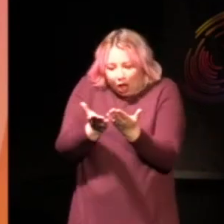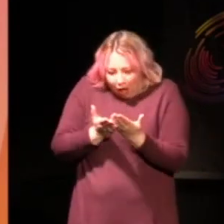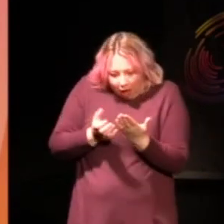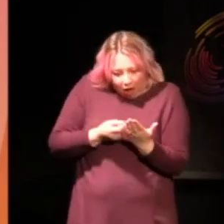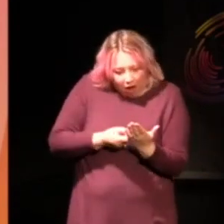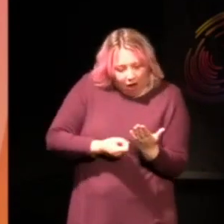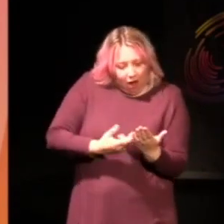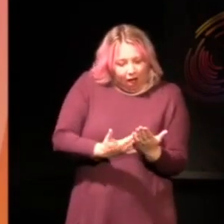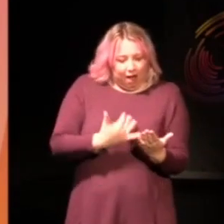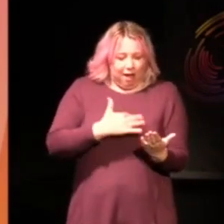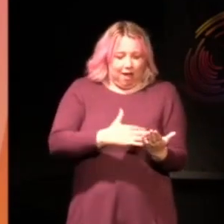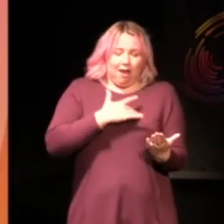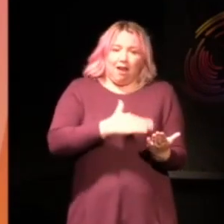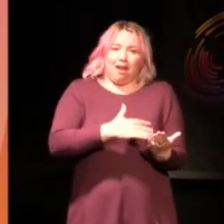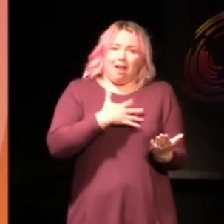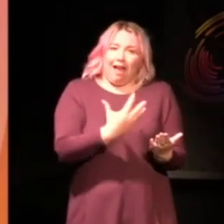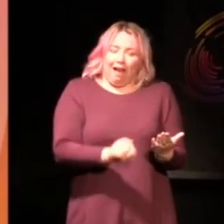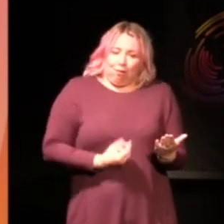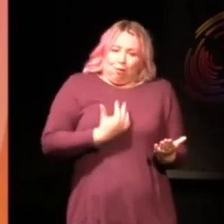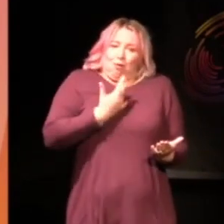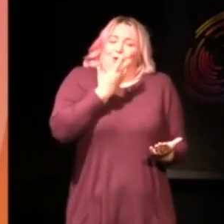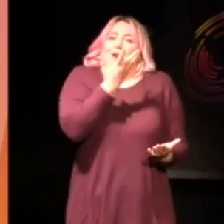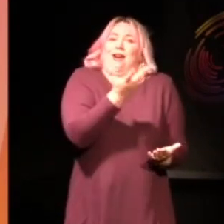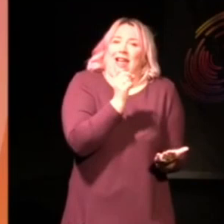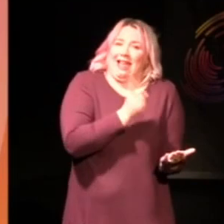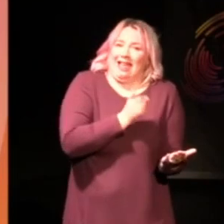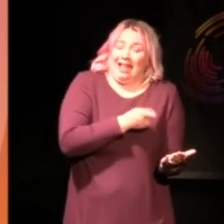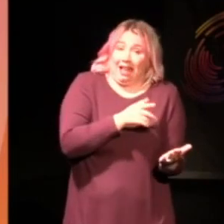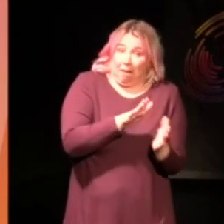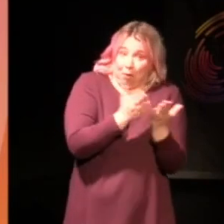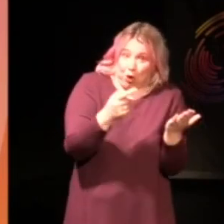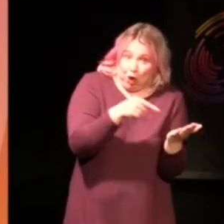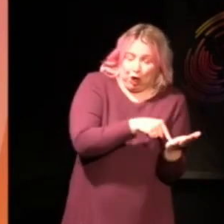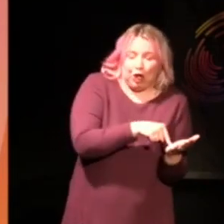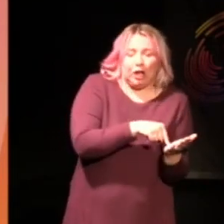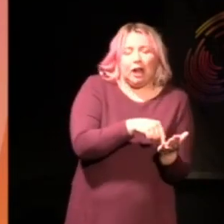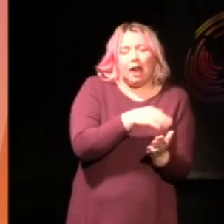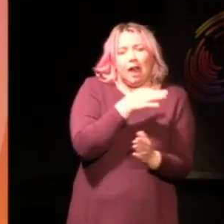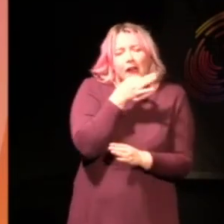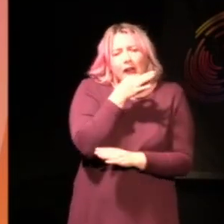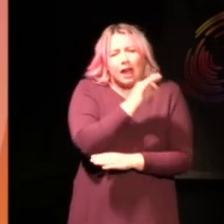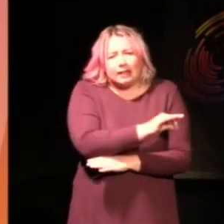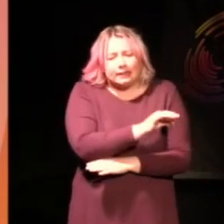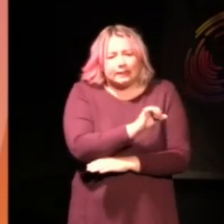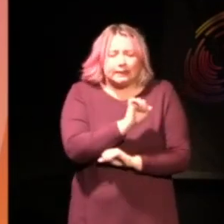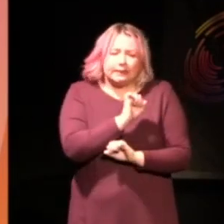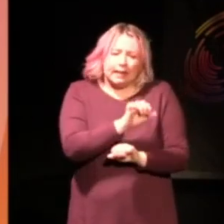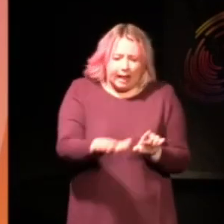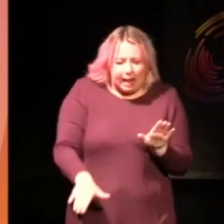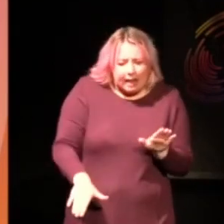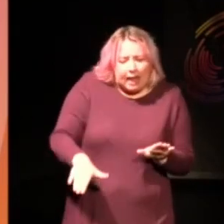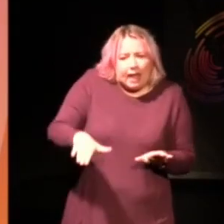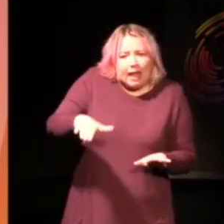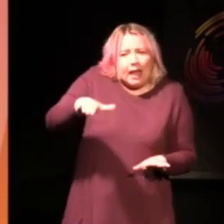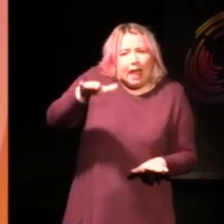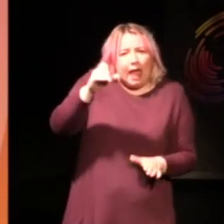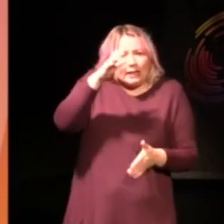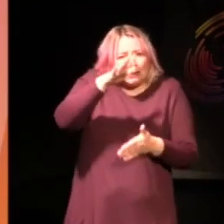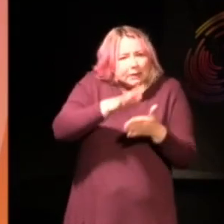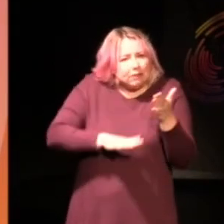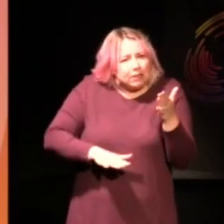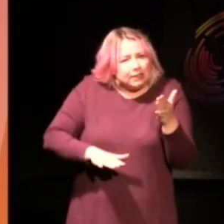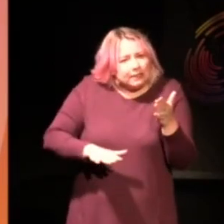to the feelings he had. So how much of that idea of lived experience do you think